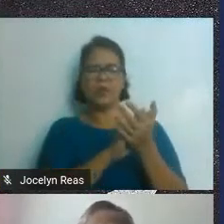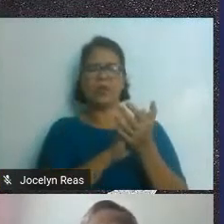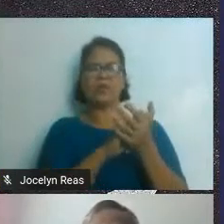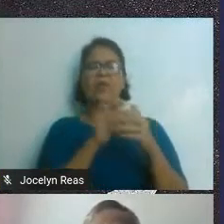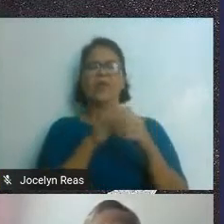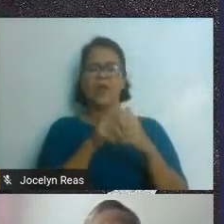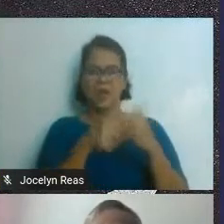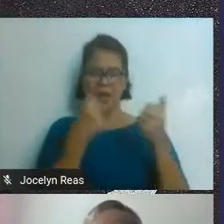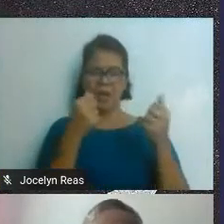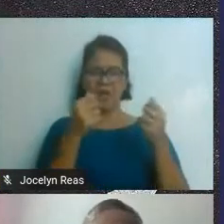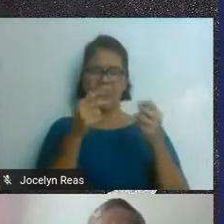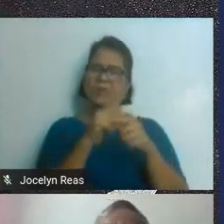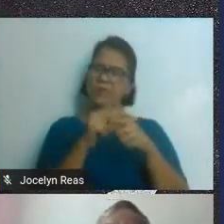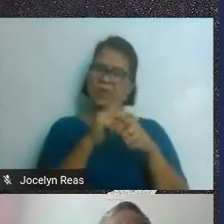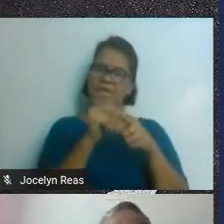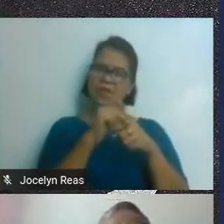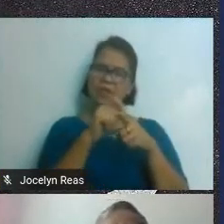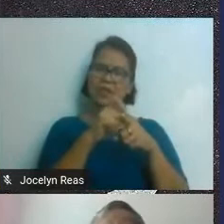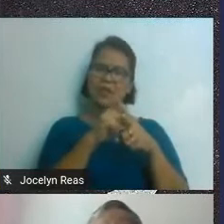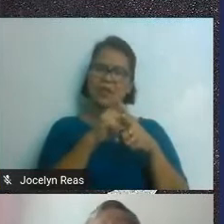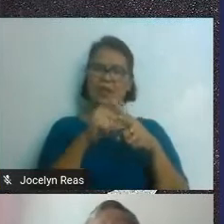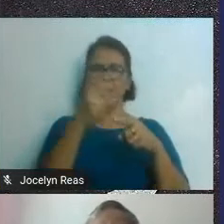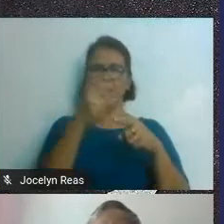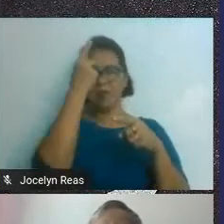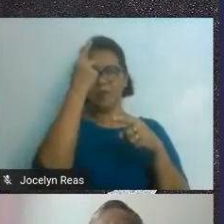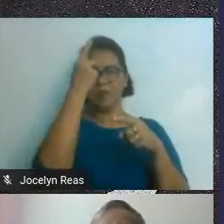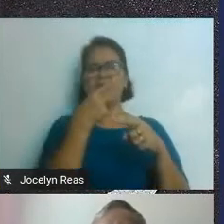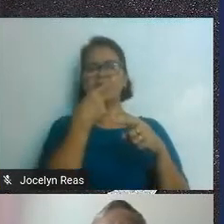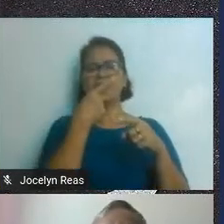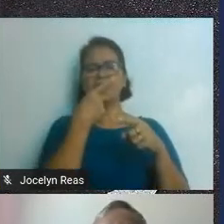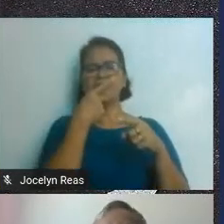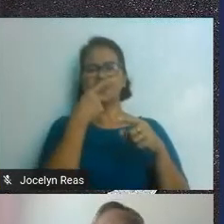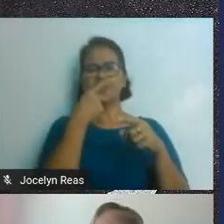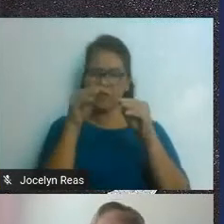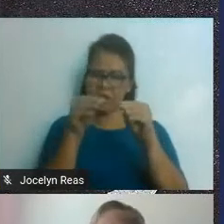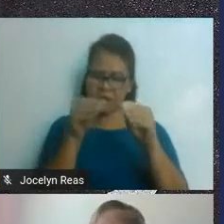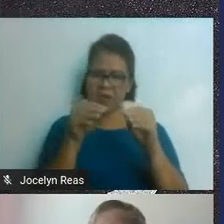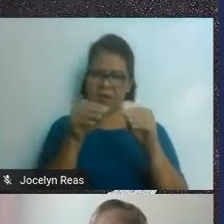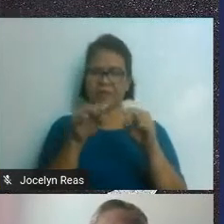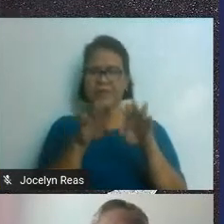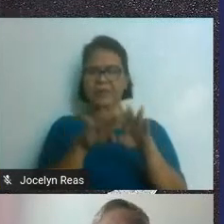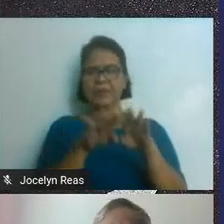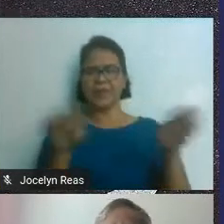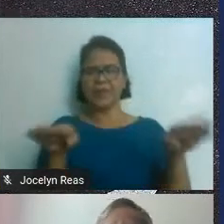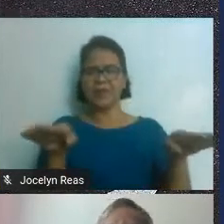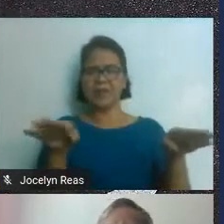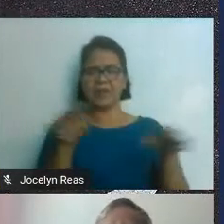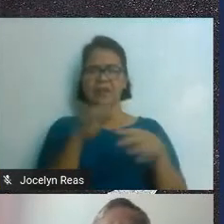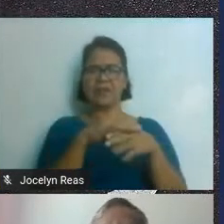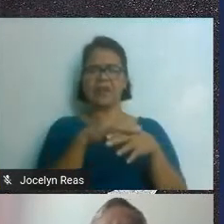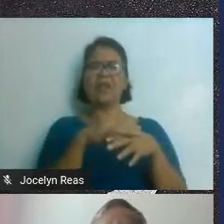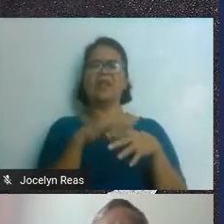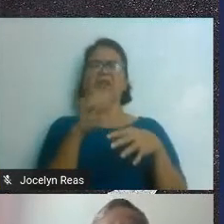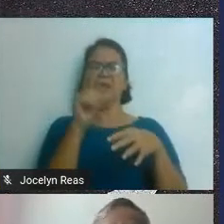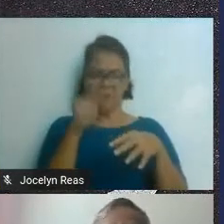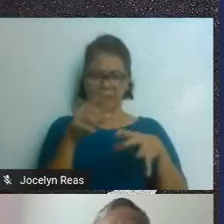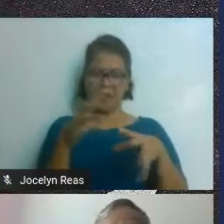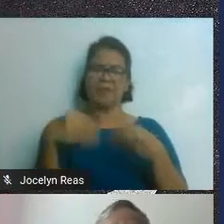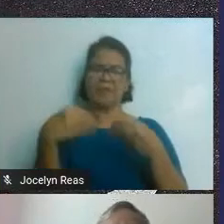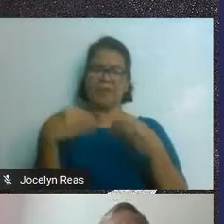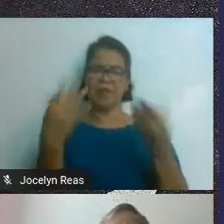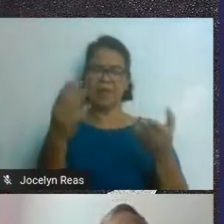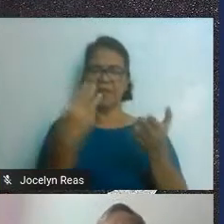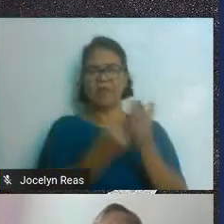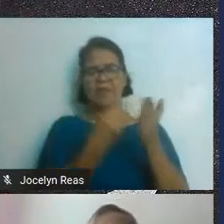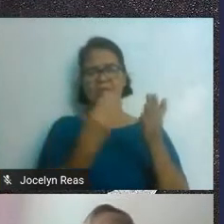mga homeschooling learners, at magsi-certify na mayroon kayong mga materials for use to deliver